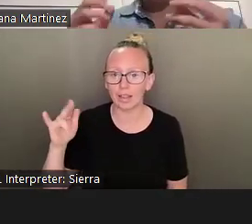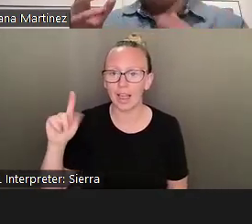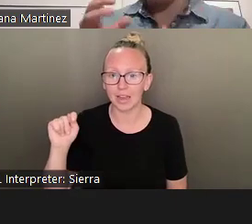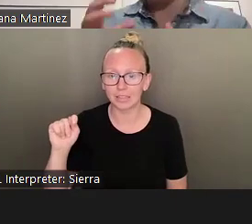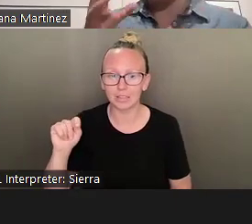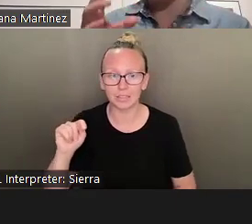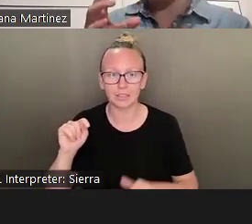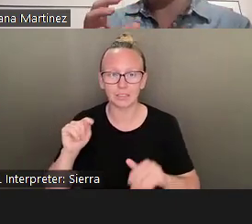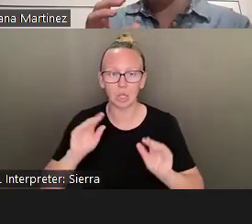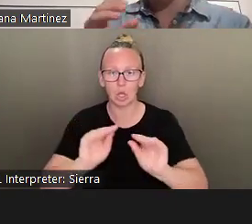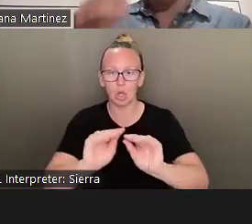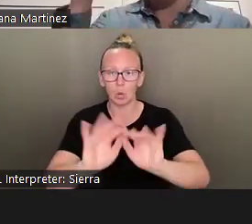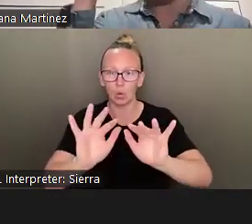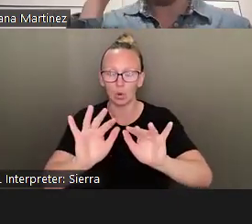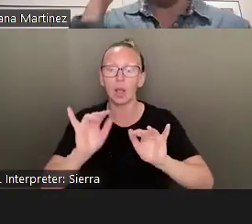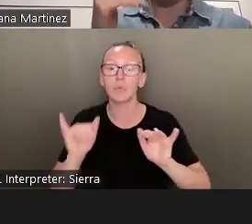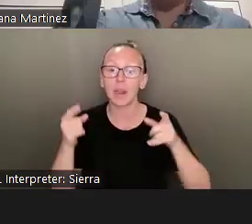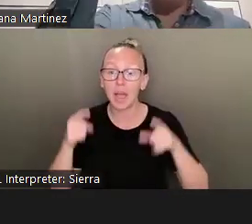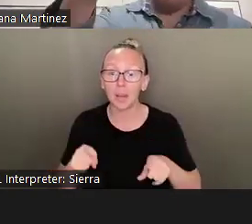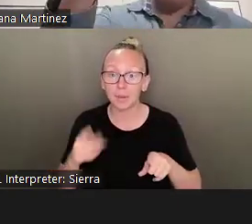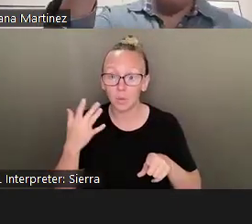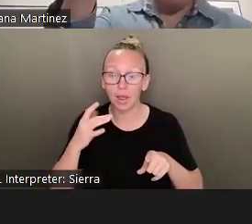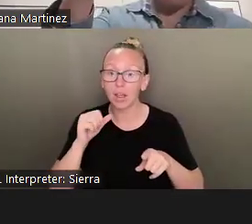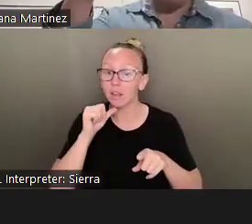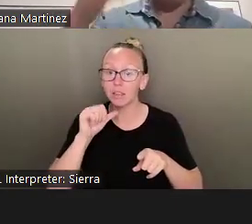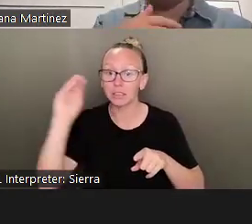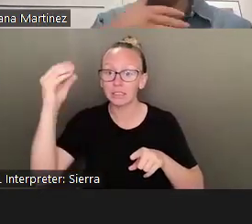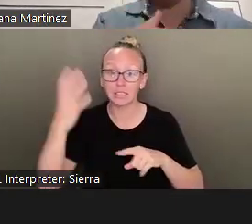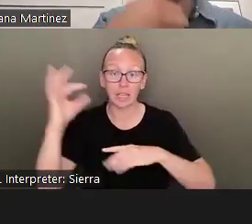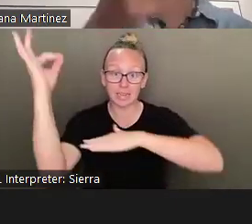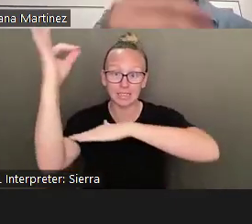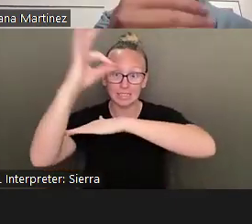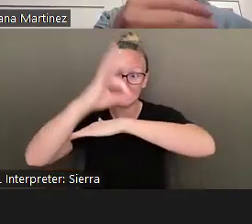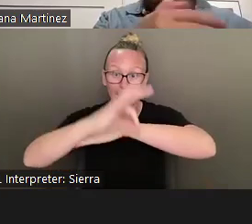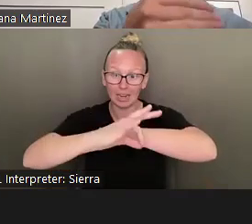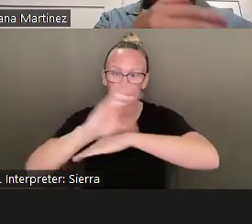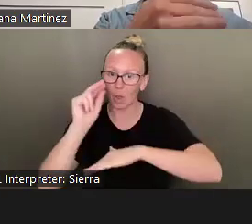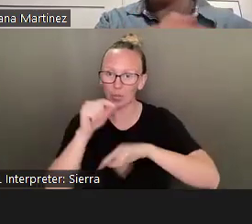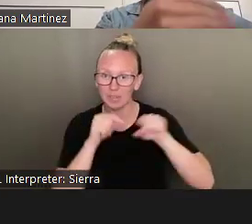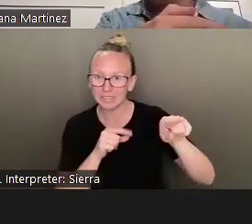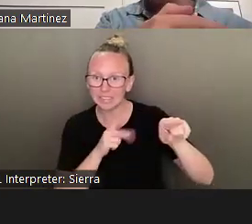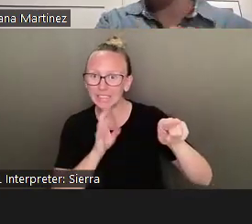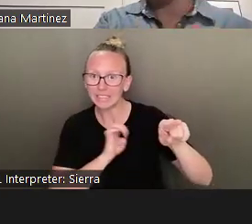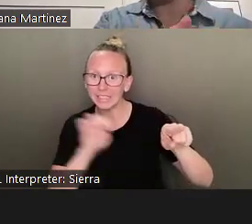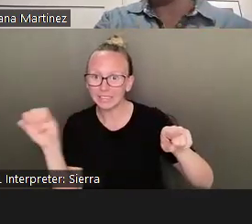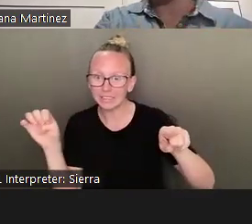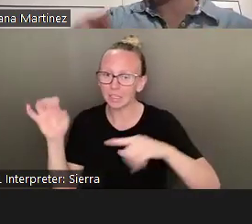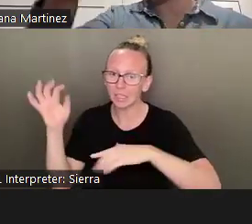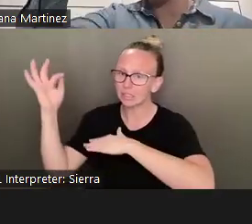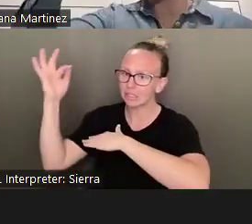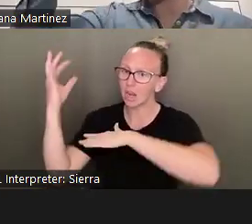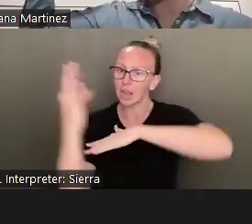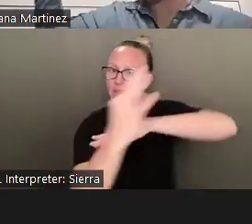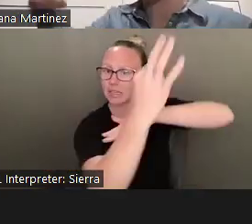a phenomenon that occurs not because the sun is setting on this end, right? We're looking east, so the sun is not setting east, but the sun is